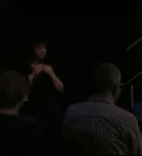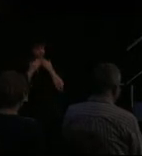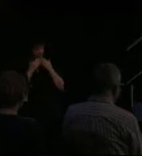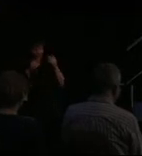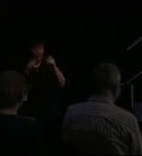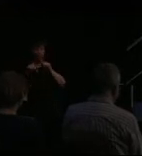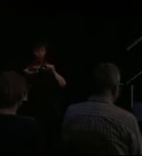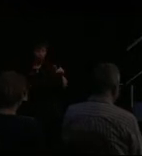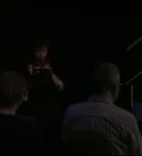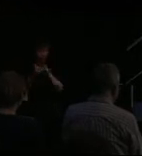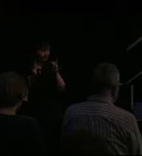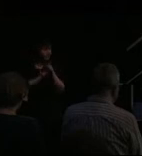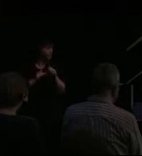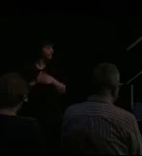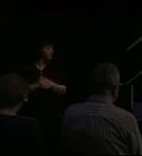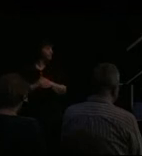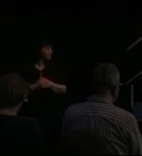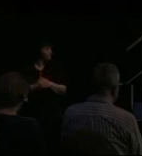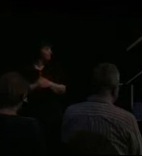Thank you, Lord Jesus.